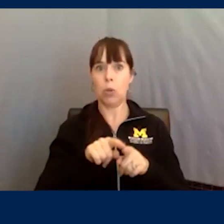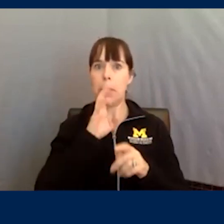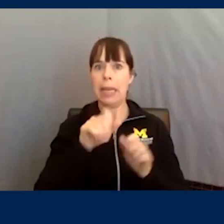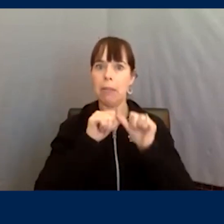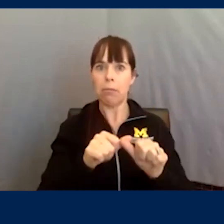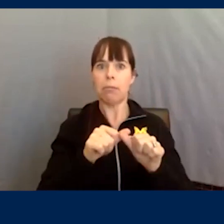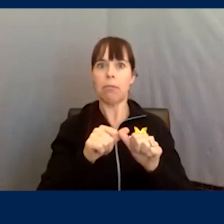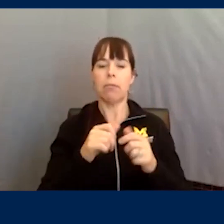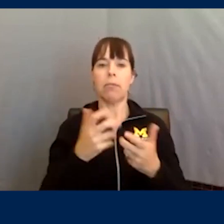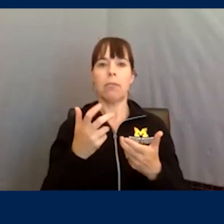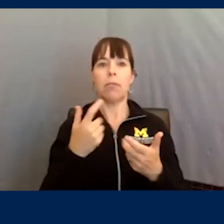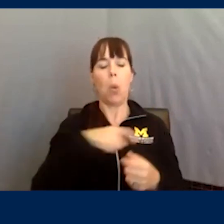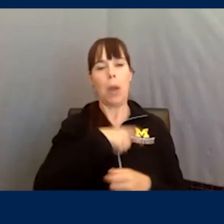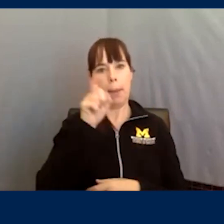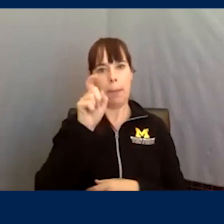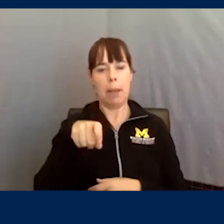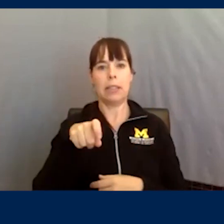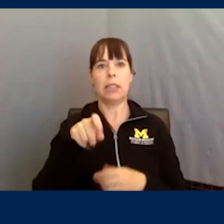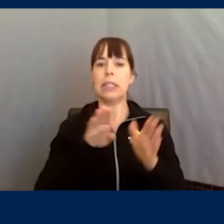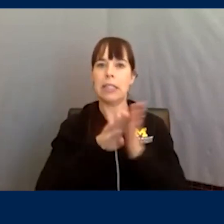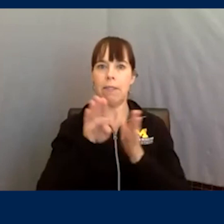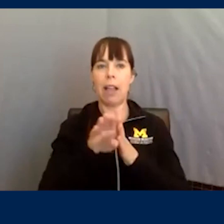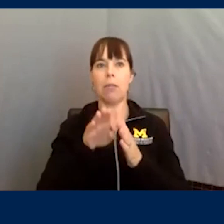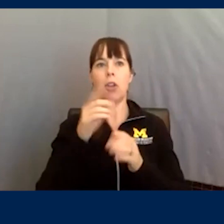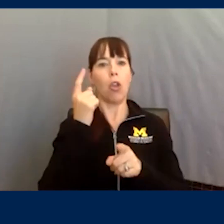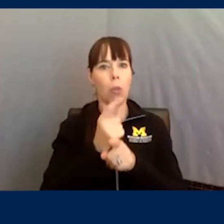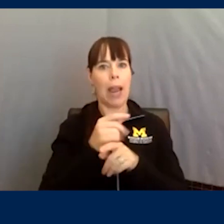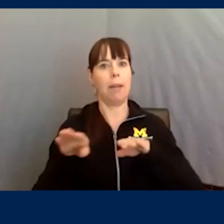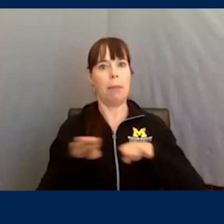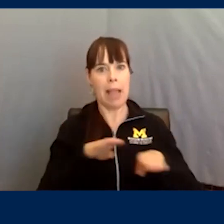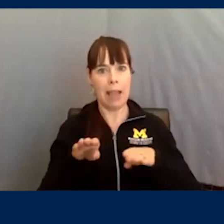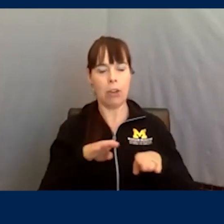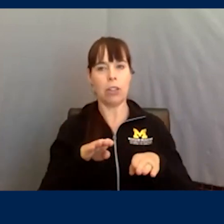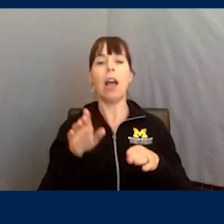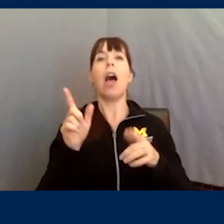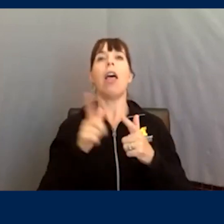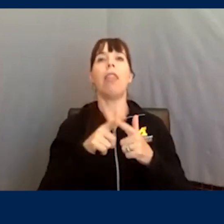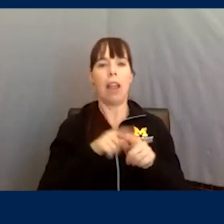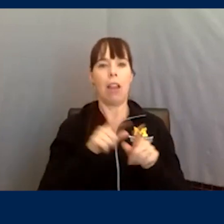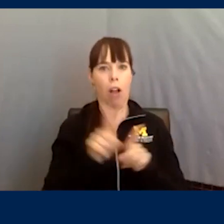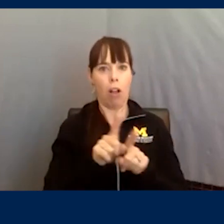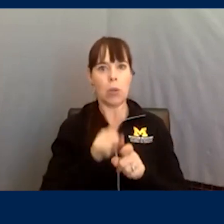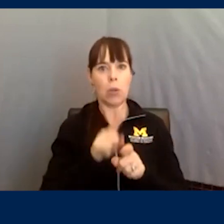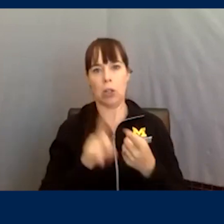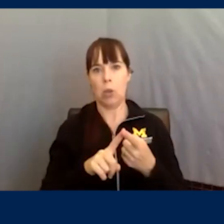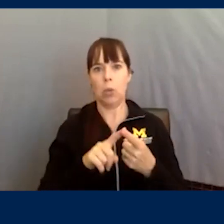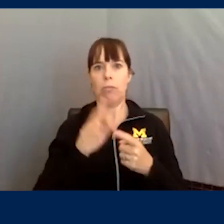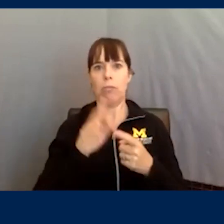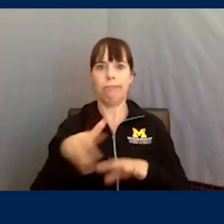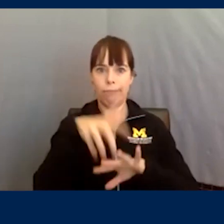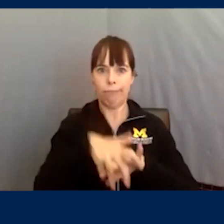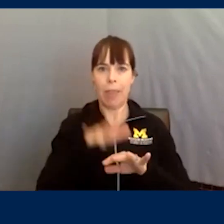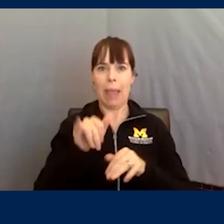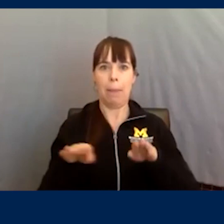sustainable, we must develop the right behaviors and then be committed to embedding these in